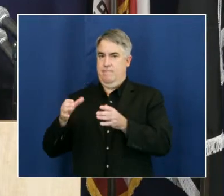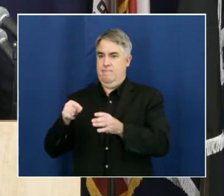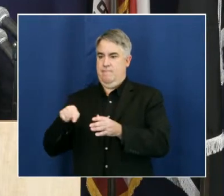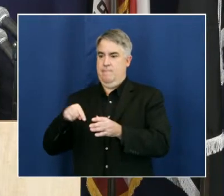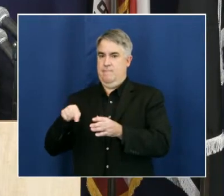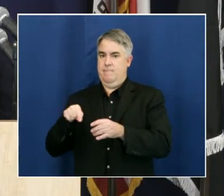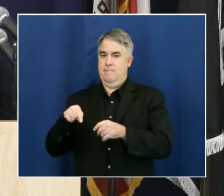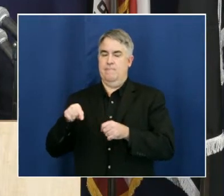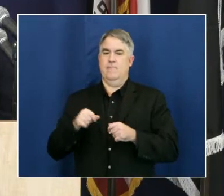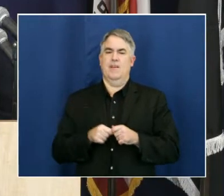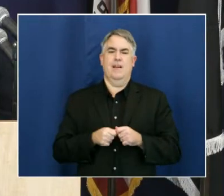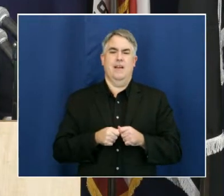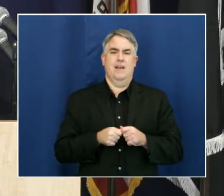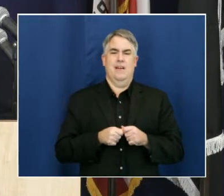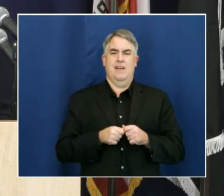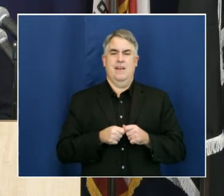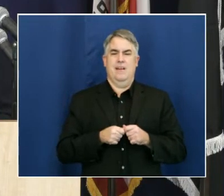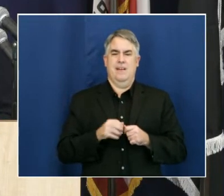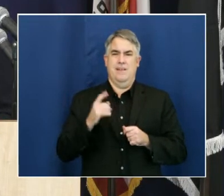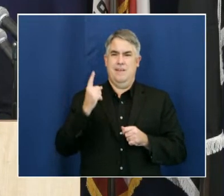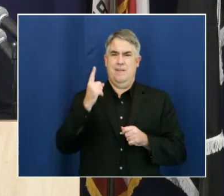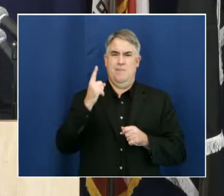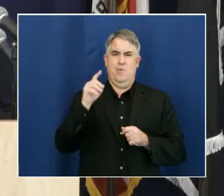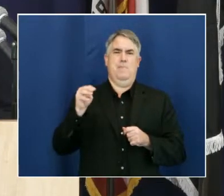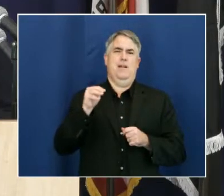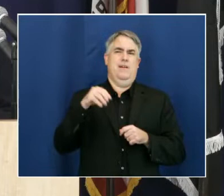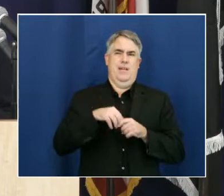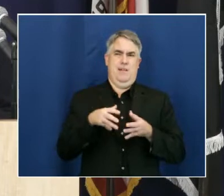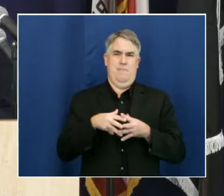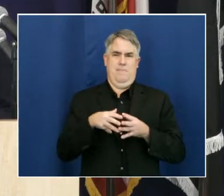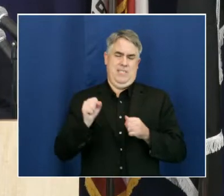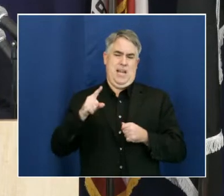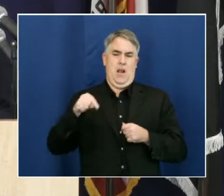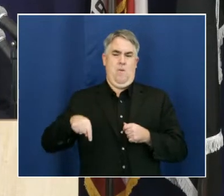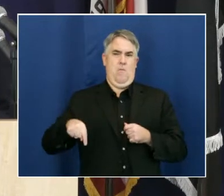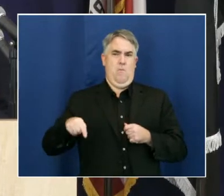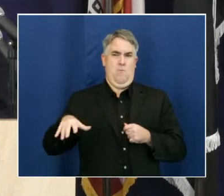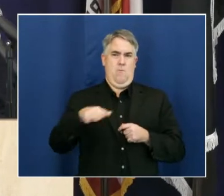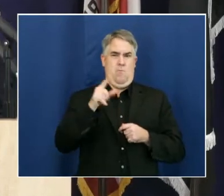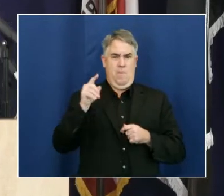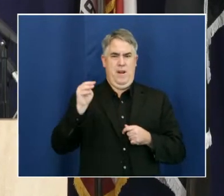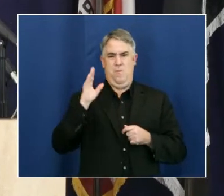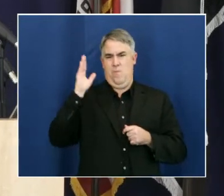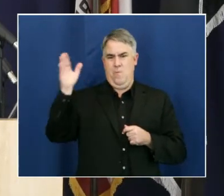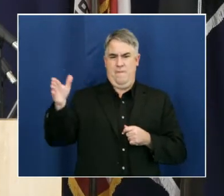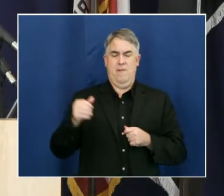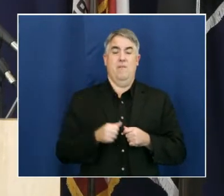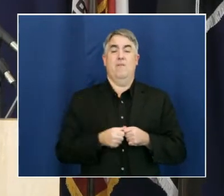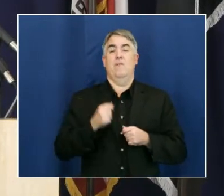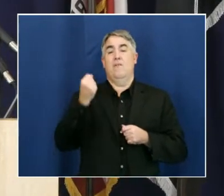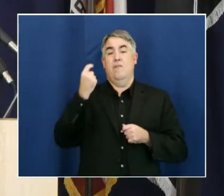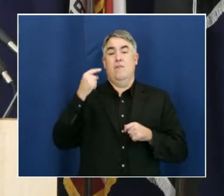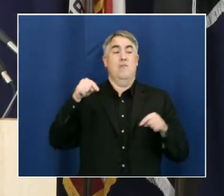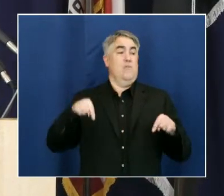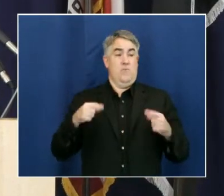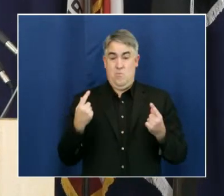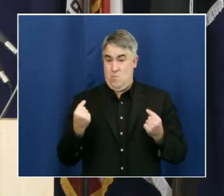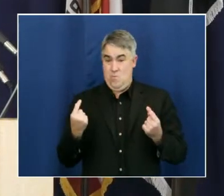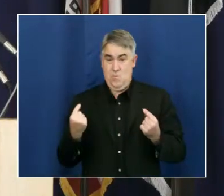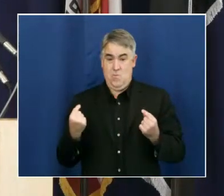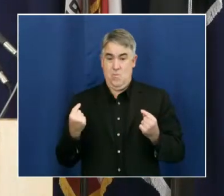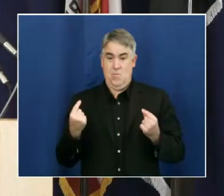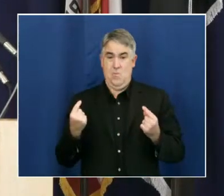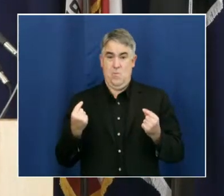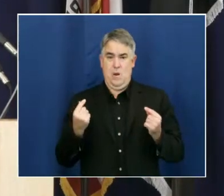it's over 1 million individuals. What we are proposing to do locally is to glide slope into that. We know